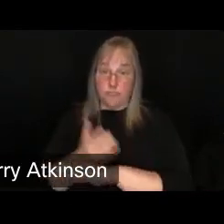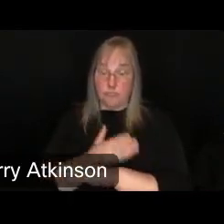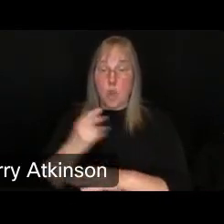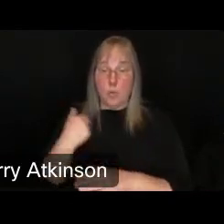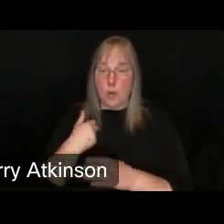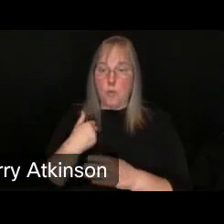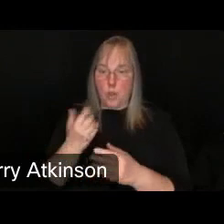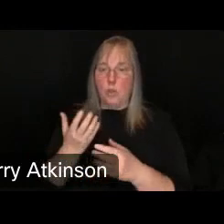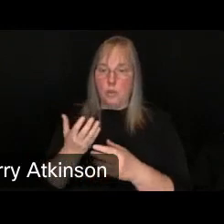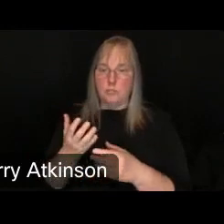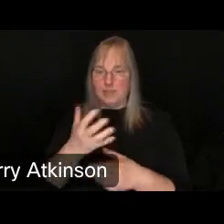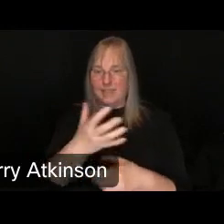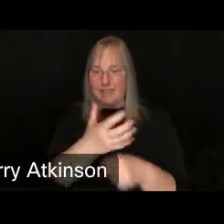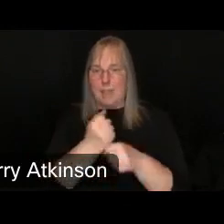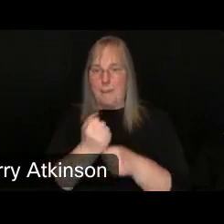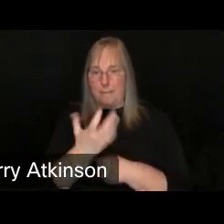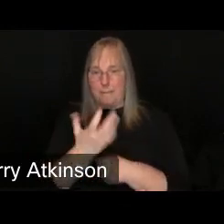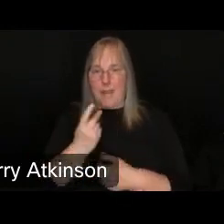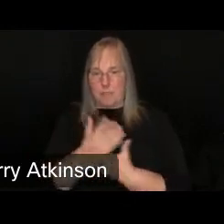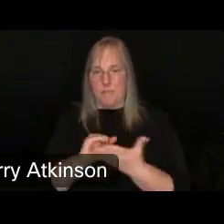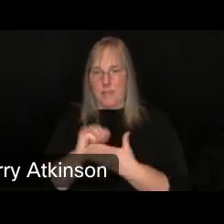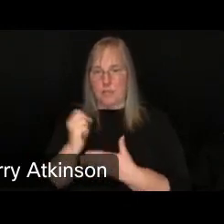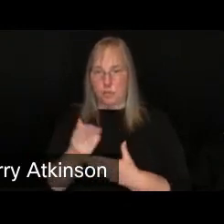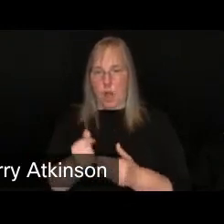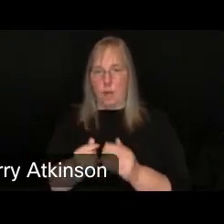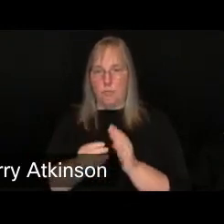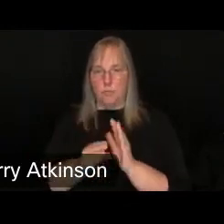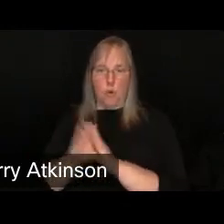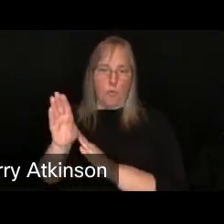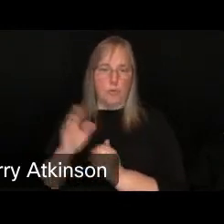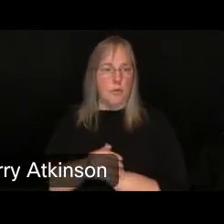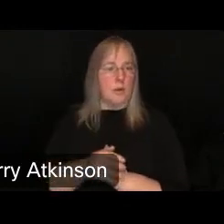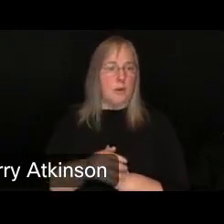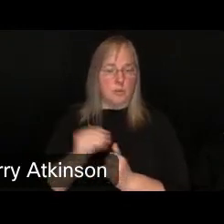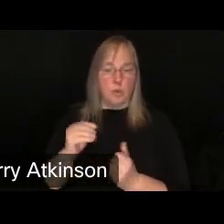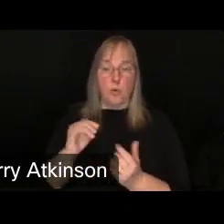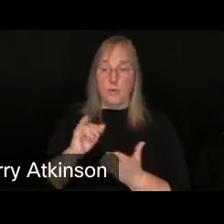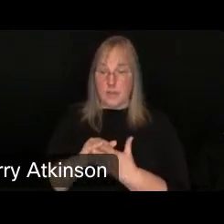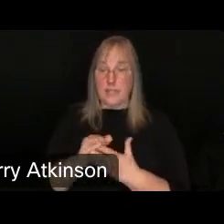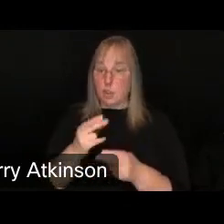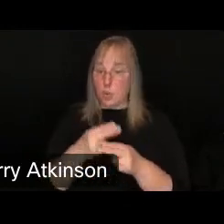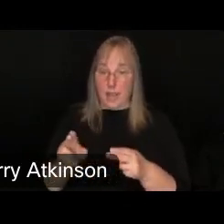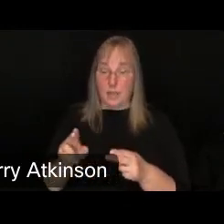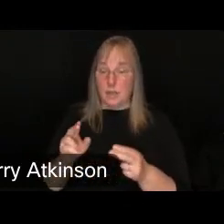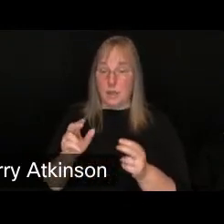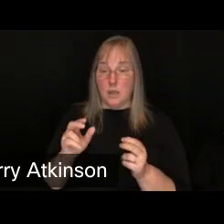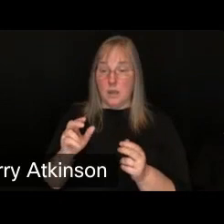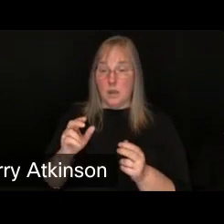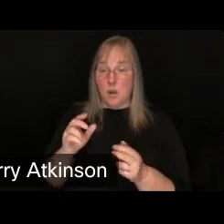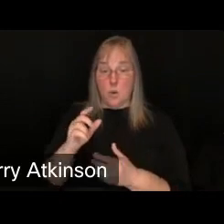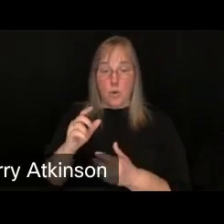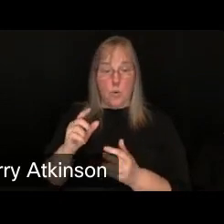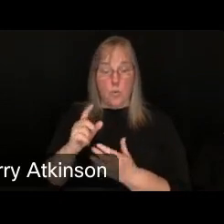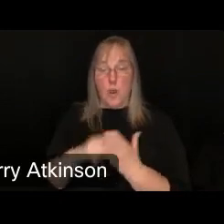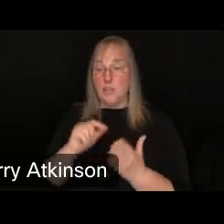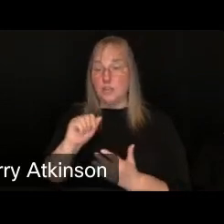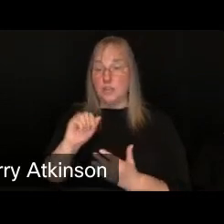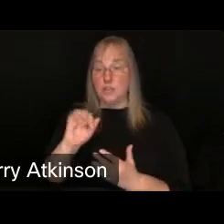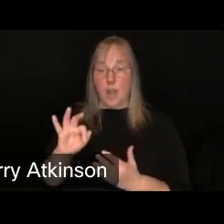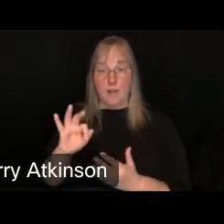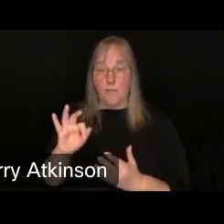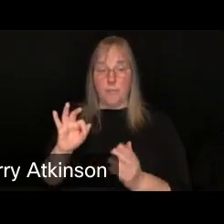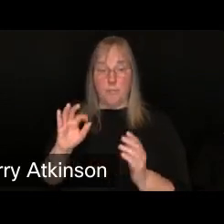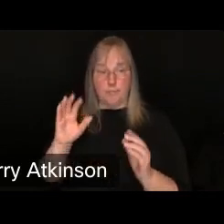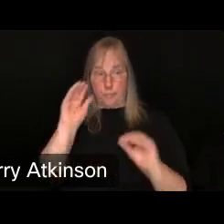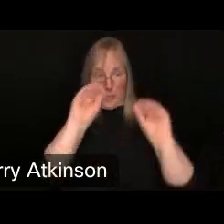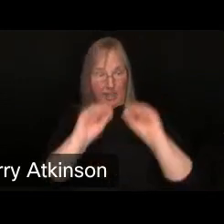So that's just a quick review of what Jeff has been put together. And I want to, even he's not here because